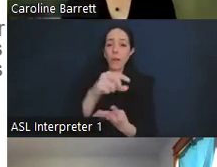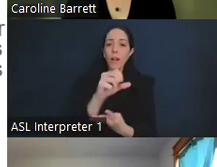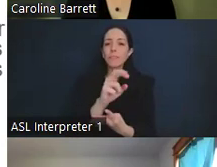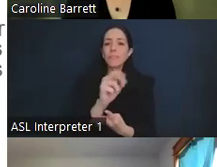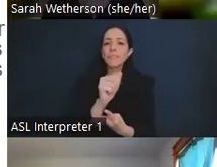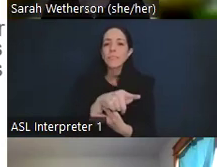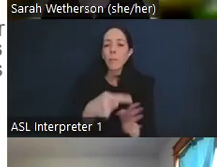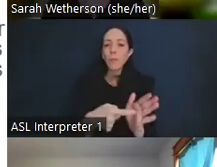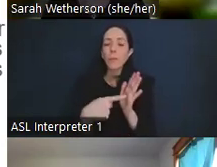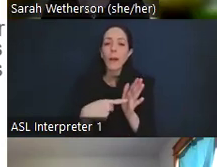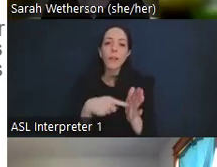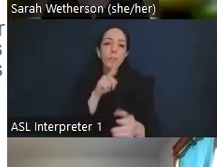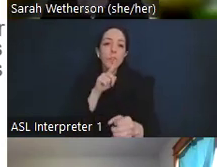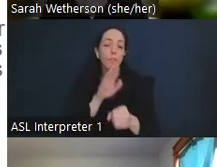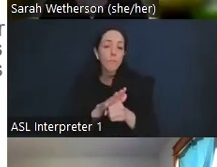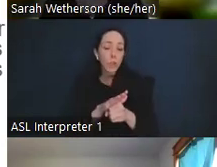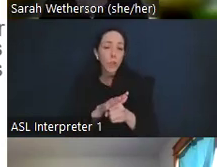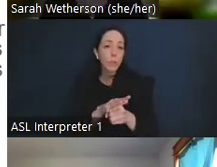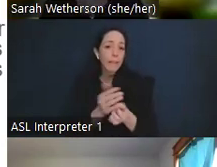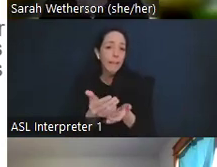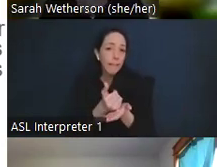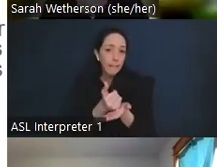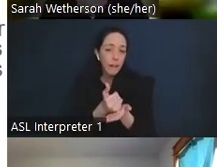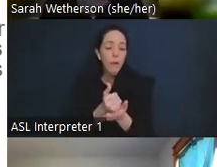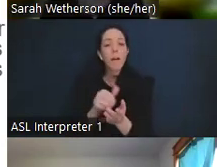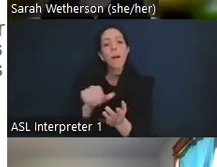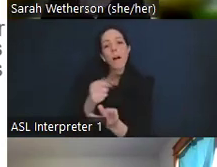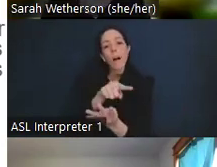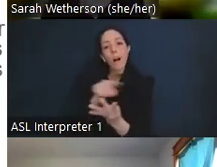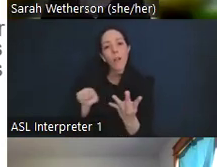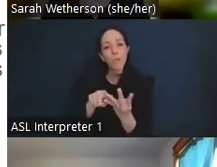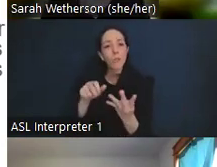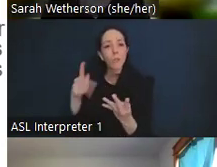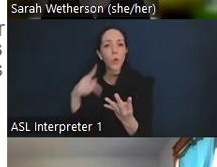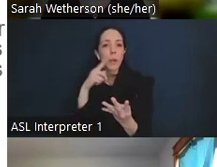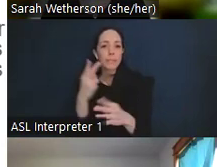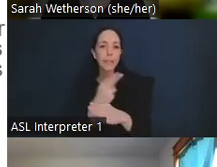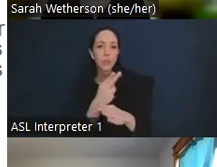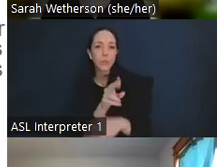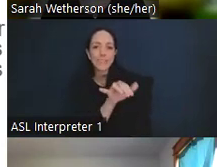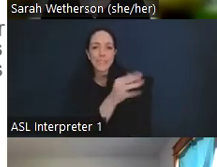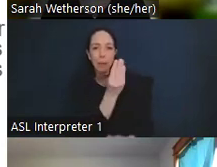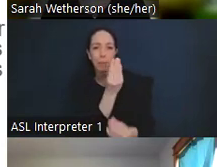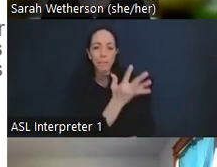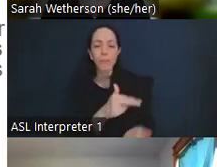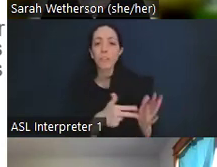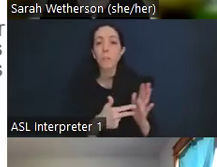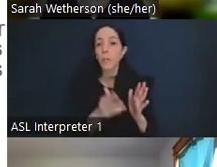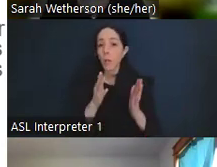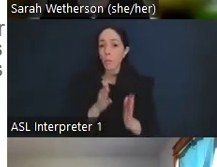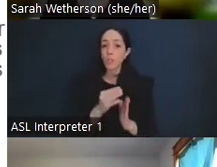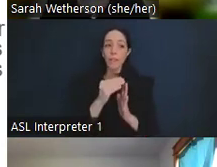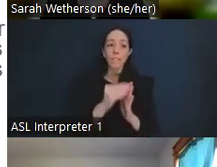medical programs can also use that income as verified income in their eligibility